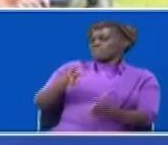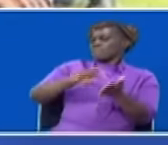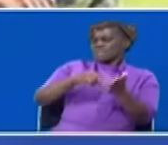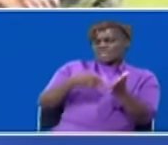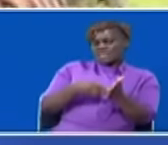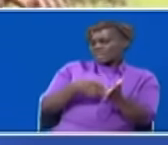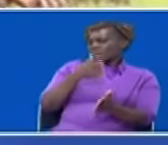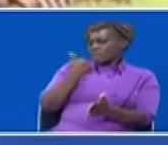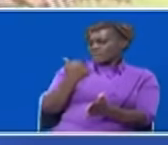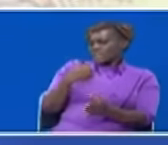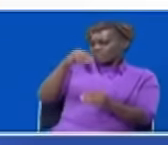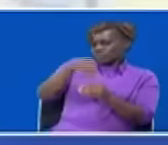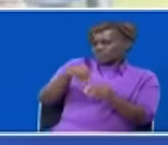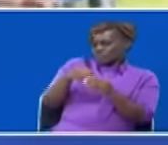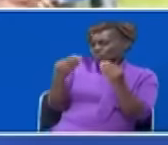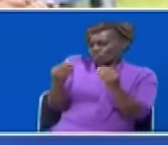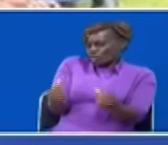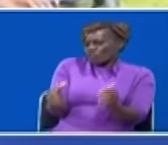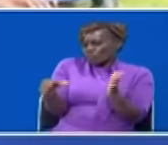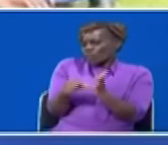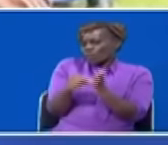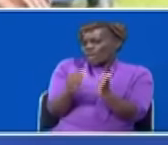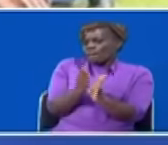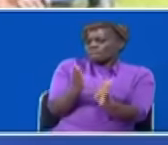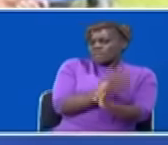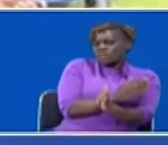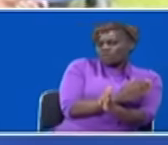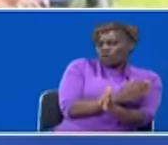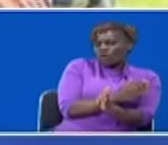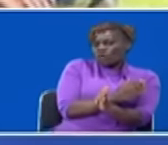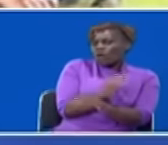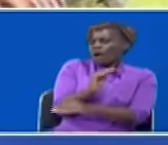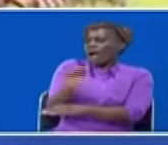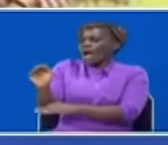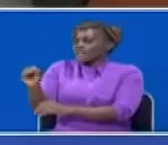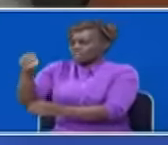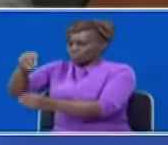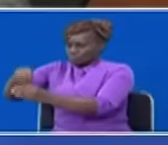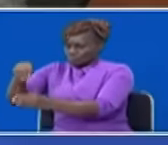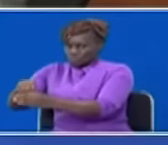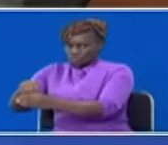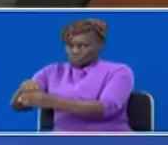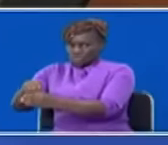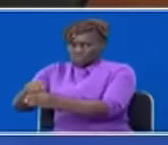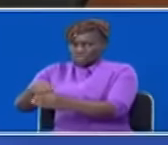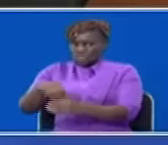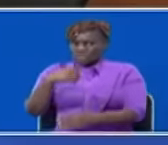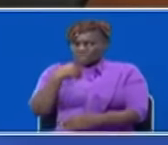should resolve the internal differences before crisscrossing the country seeking for votes. Ajatuambia